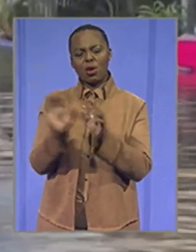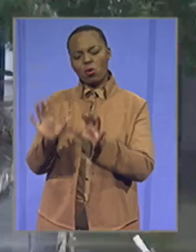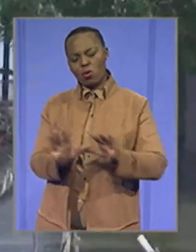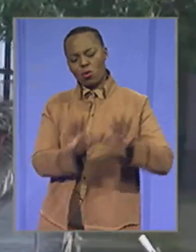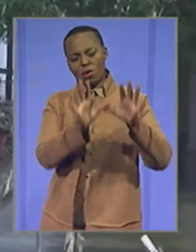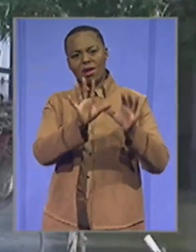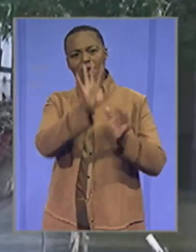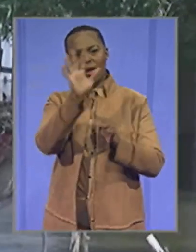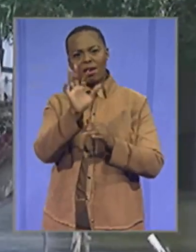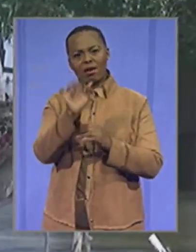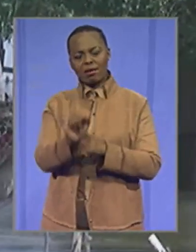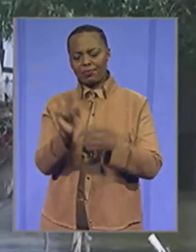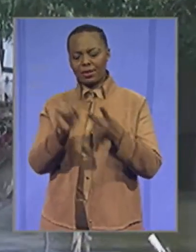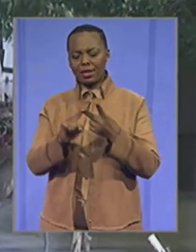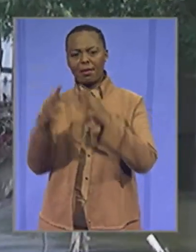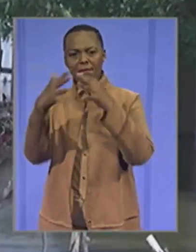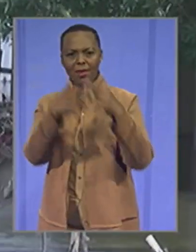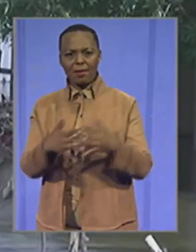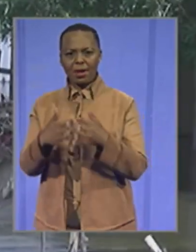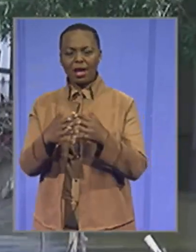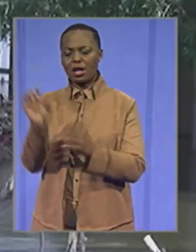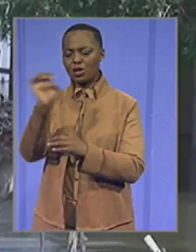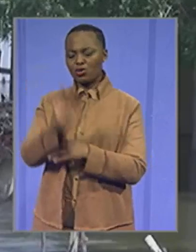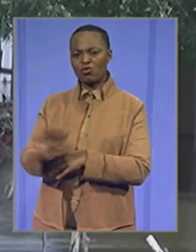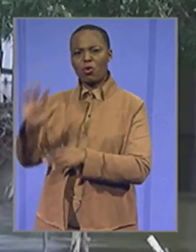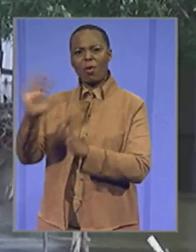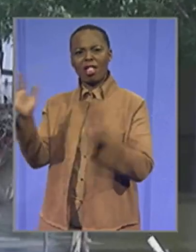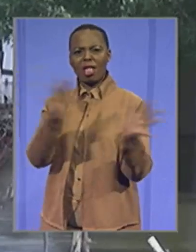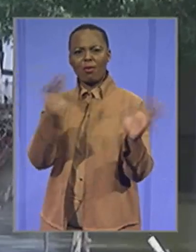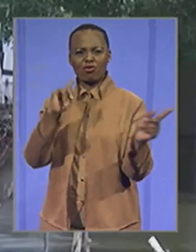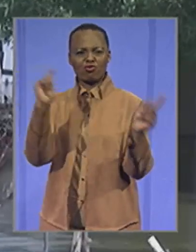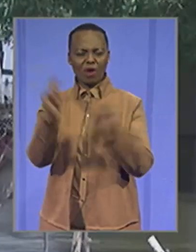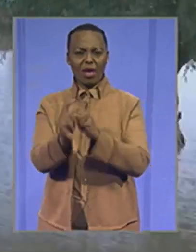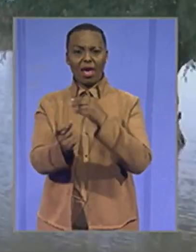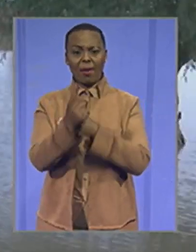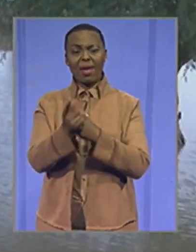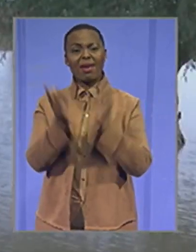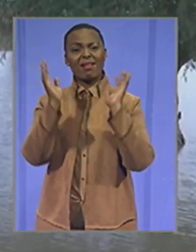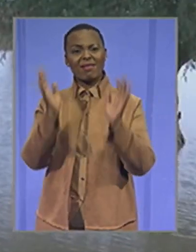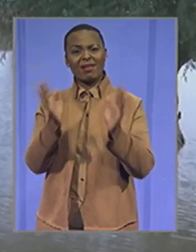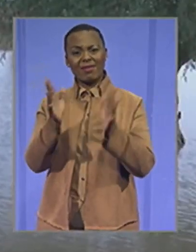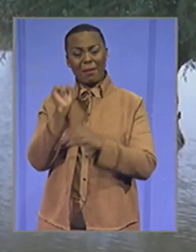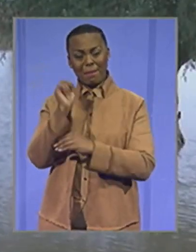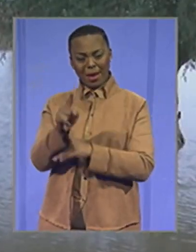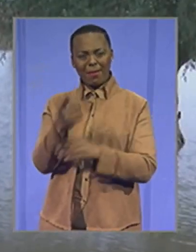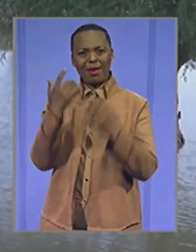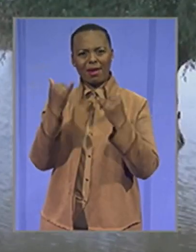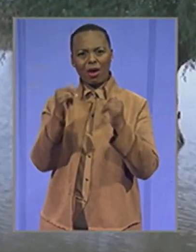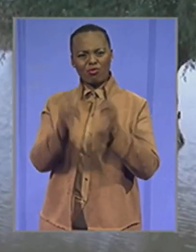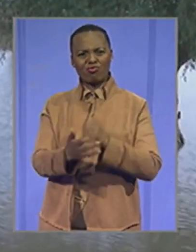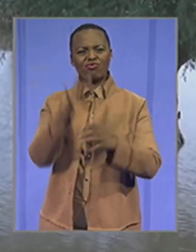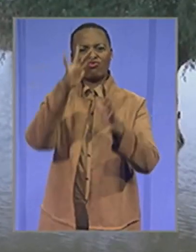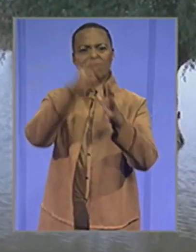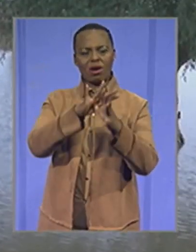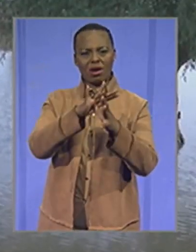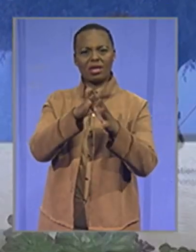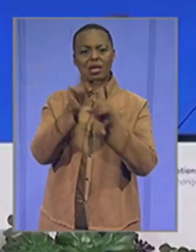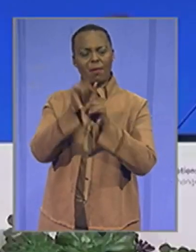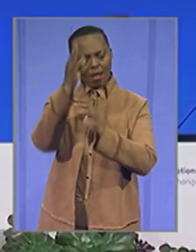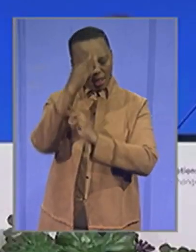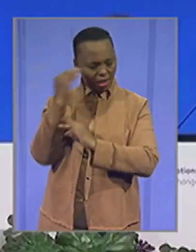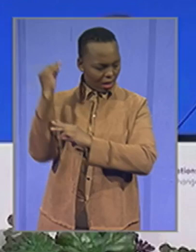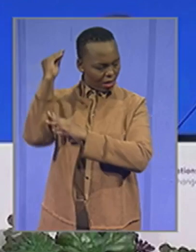le Amerika. Ditiragalo tšeo ka moka le ditšhitišo ke tšeo e swanelago ke go ba maetemogelo go ba thuto go